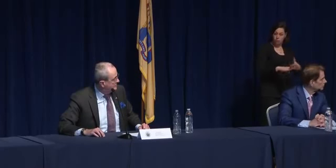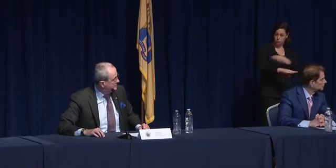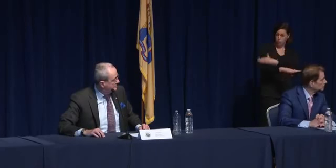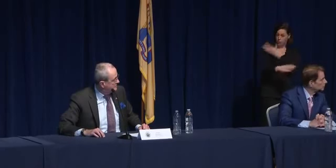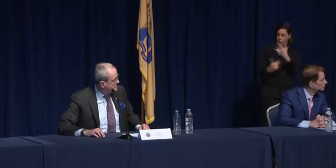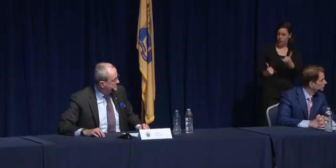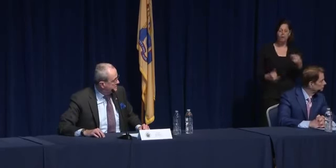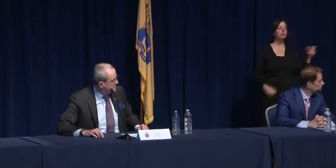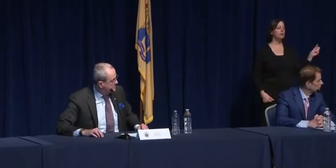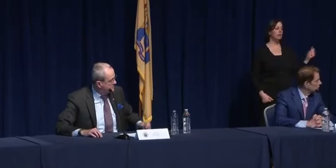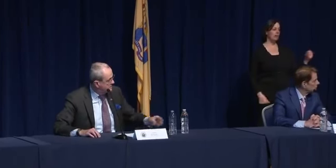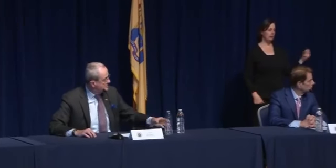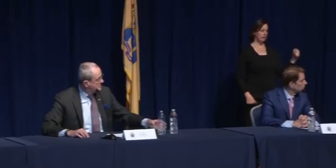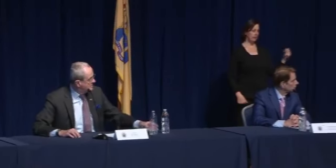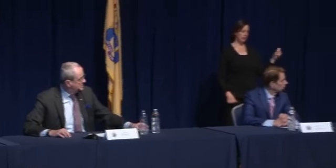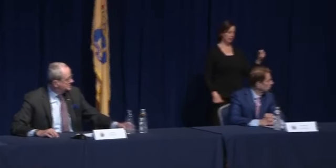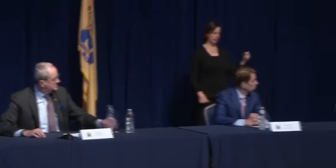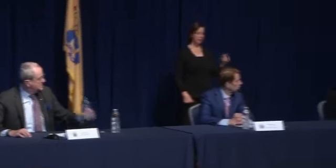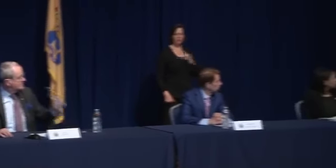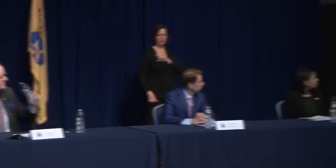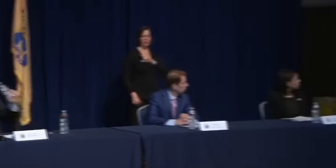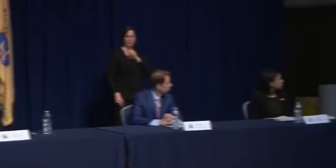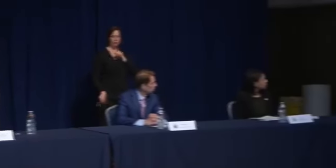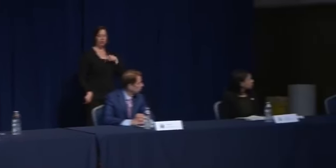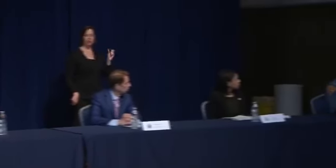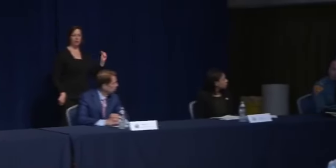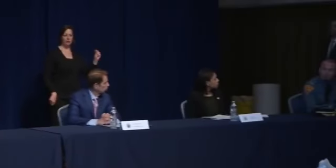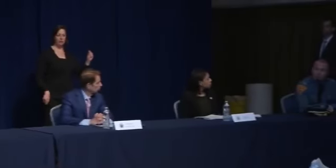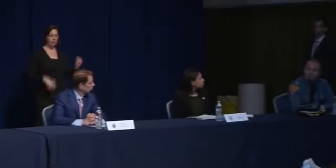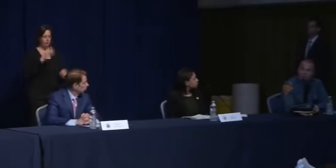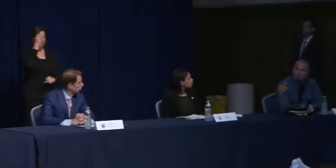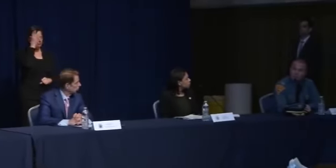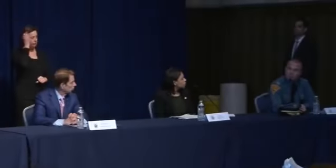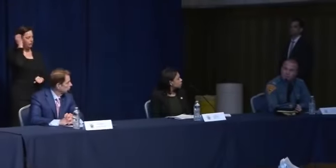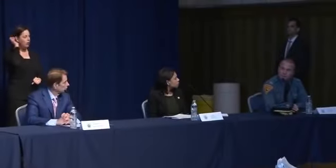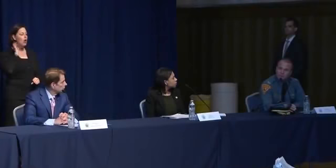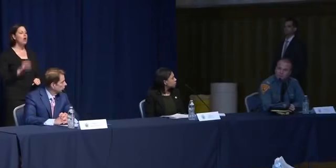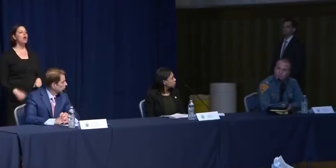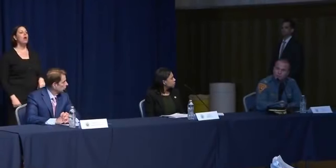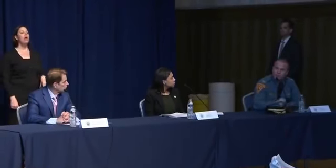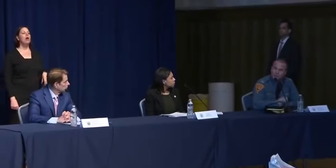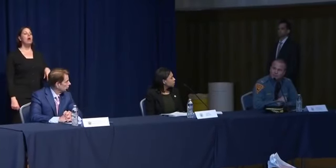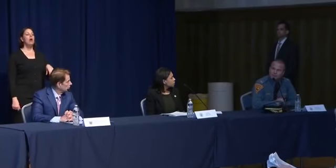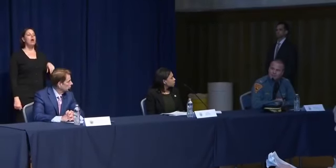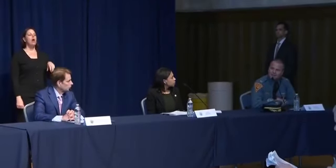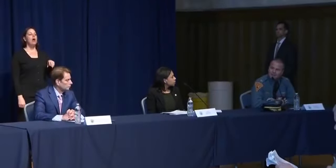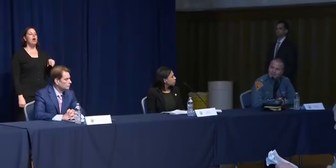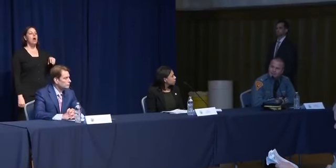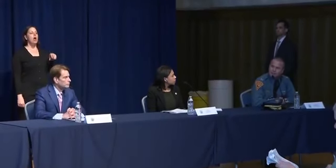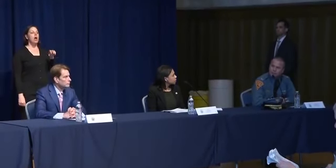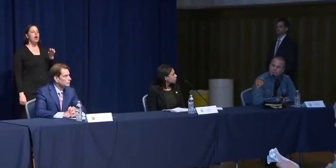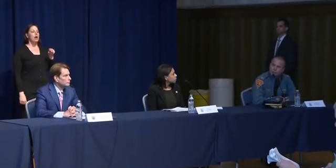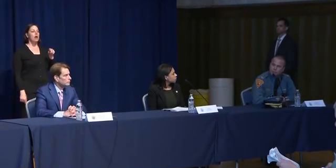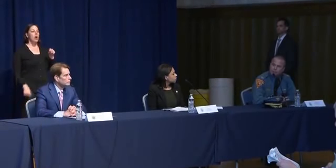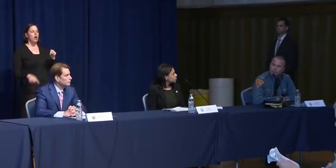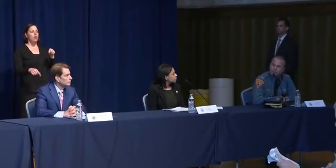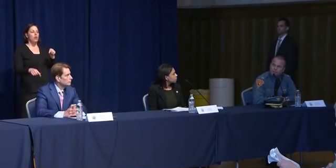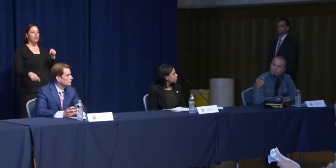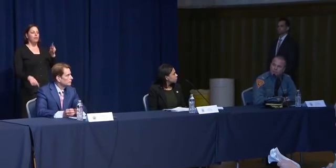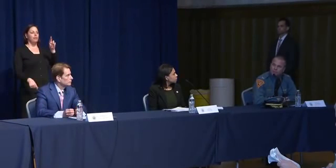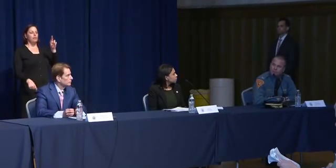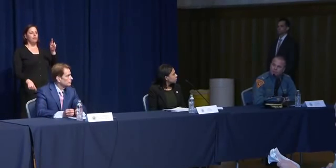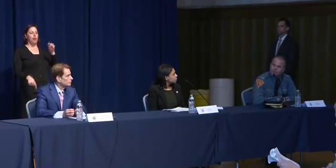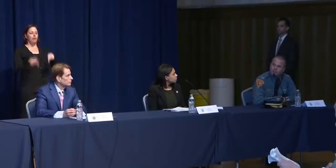know what I was told afterwards is the reverse 911 system was utilized, and that got an additional